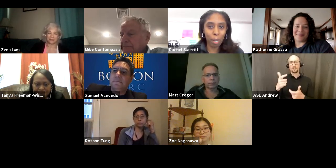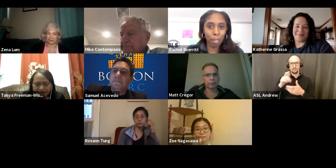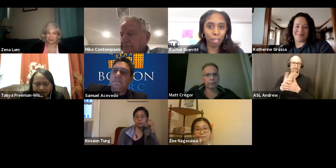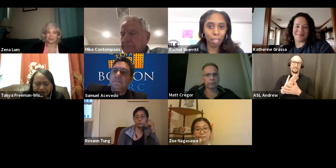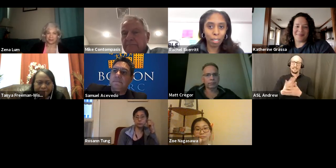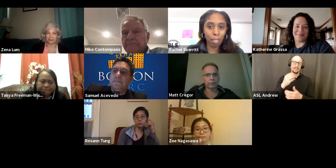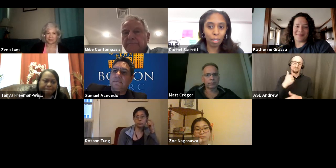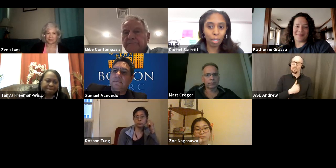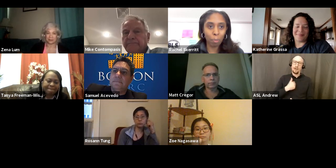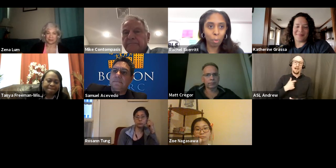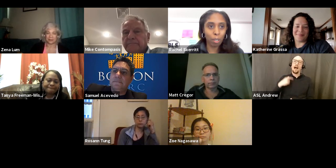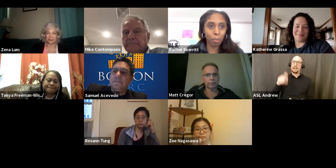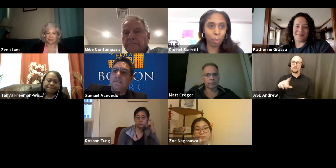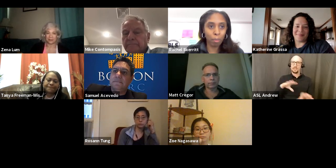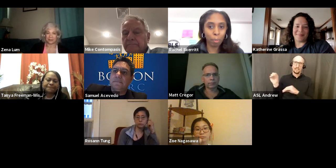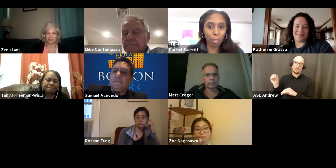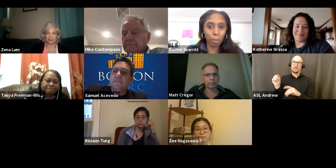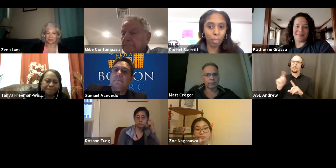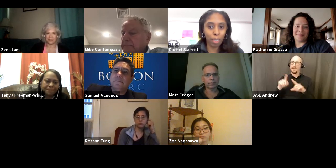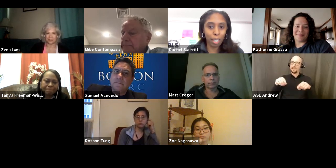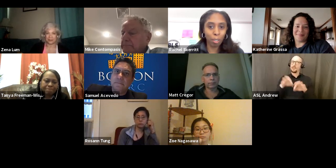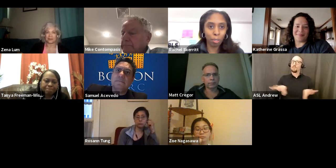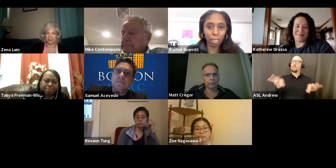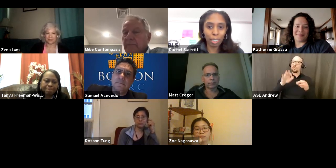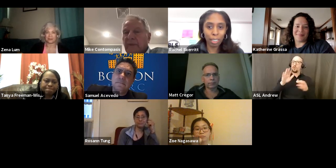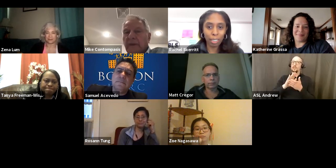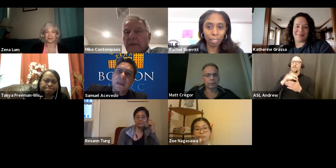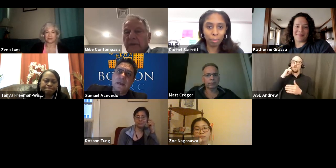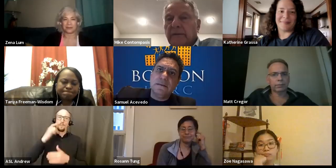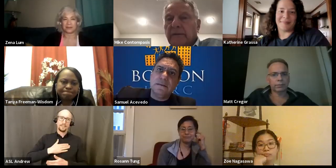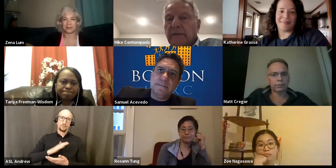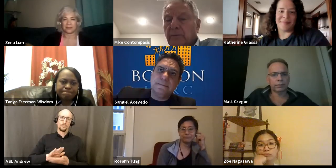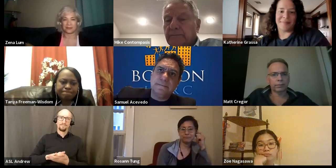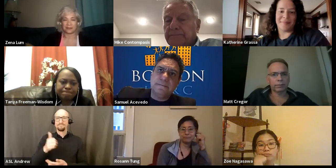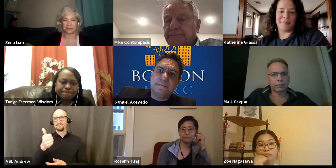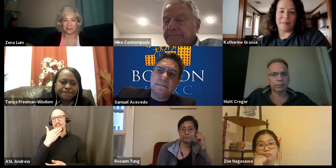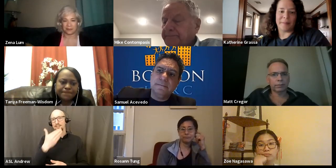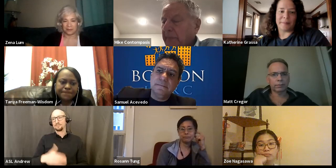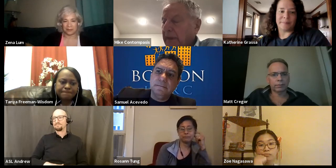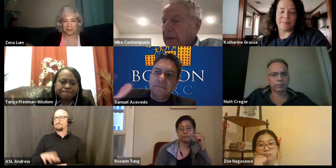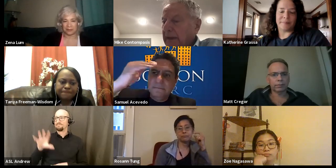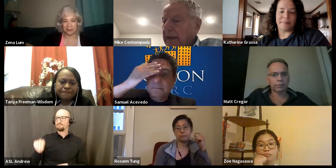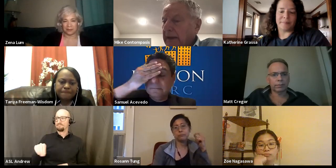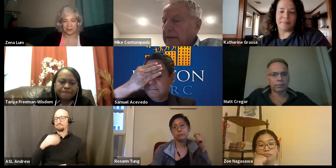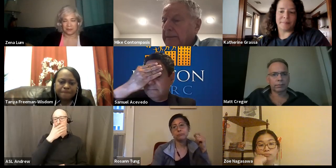to leave, but this is an important week for my school. Thank you. Thank you.